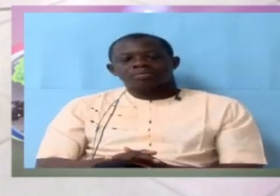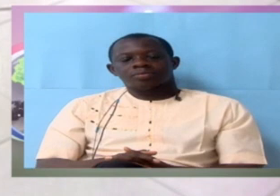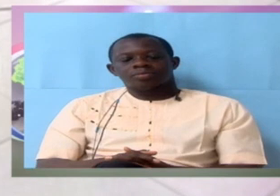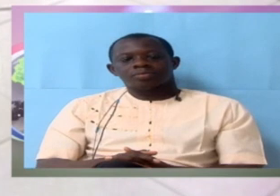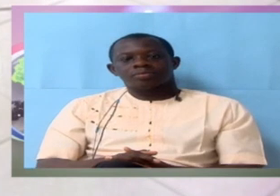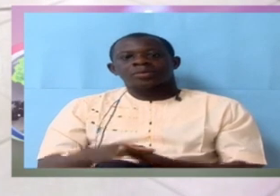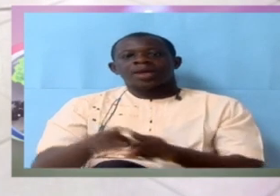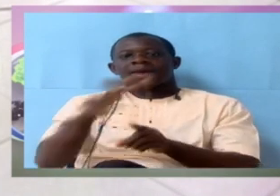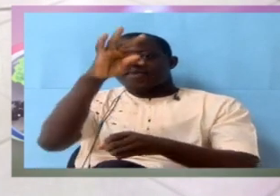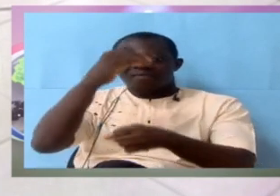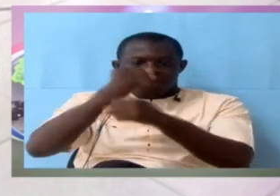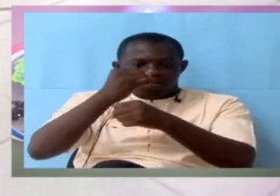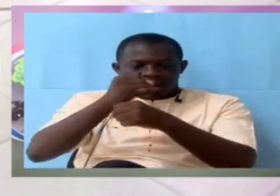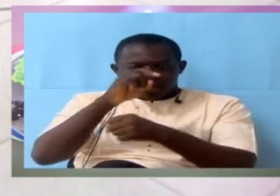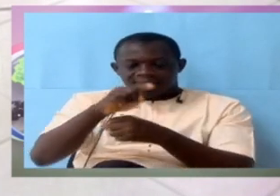When they prepare that,